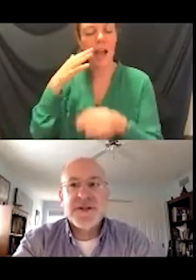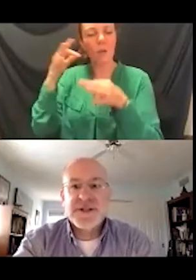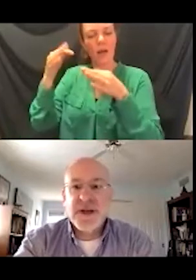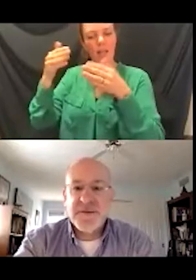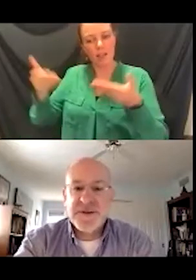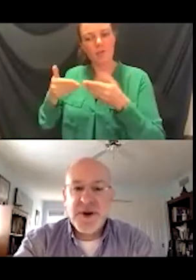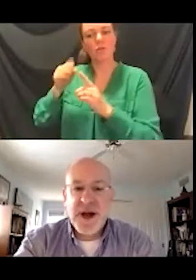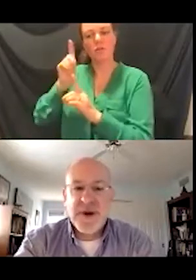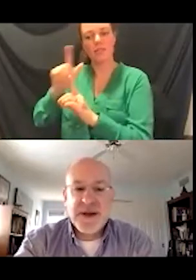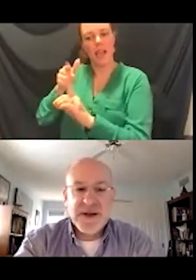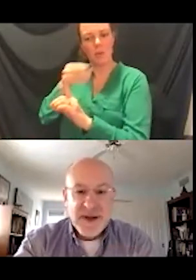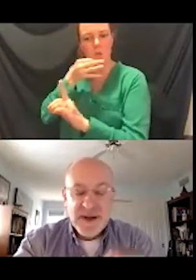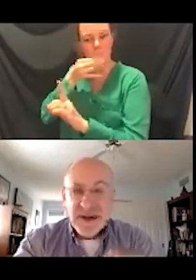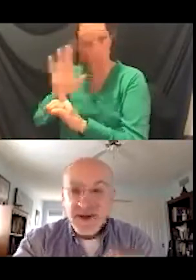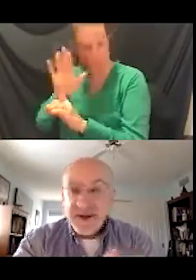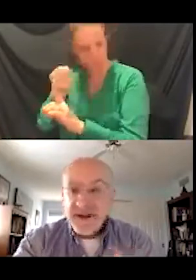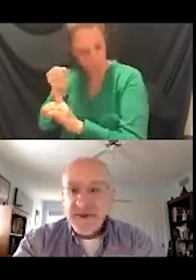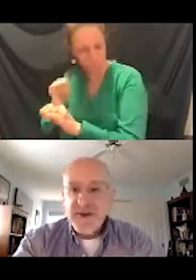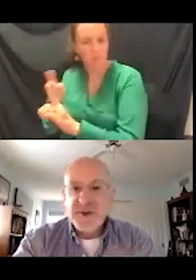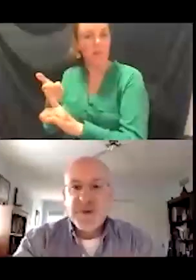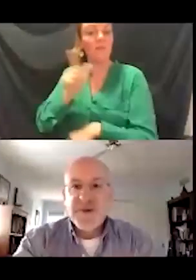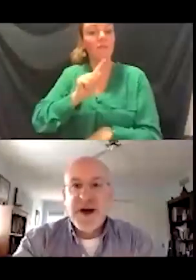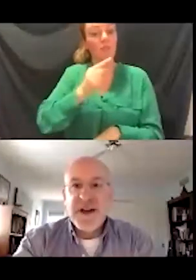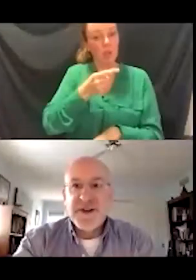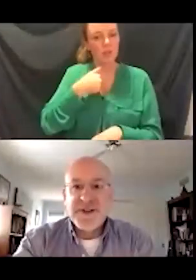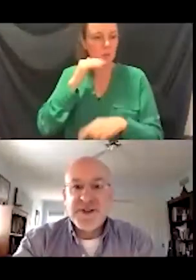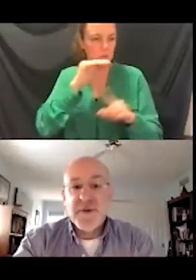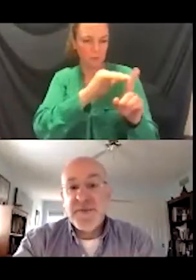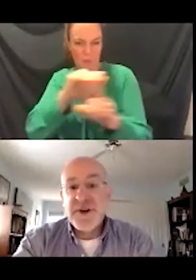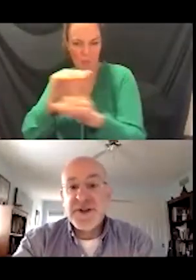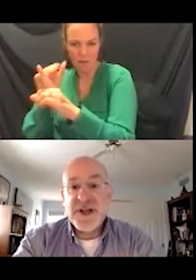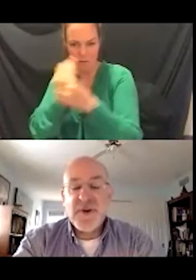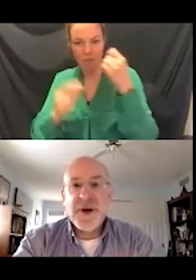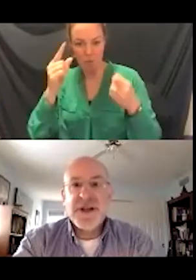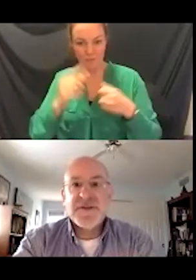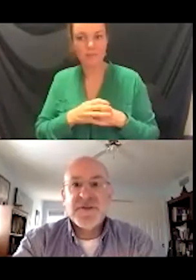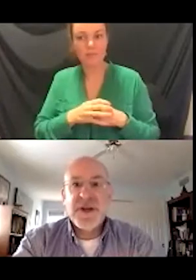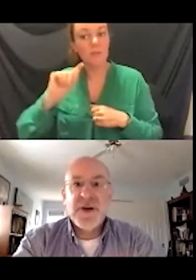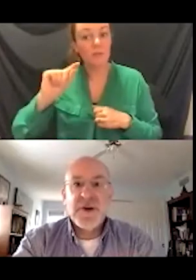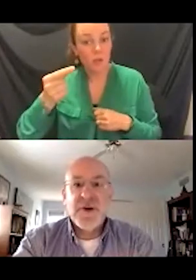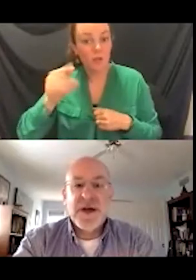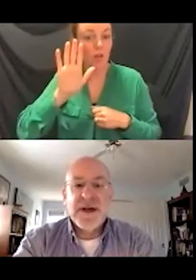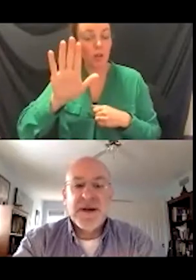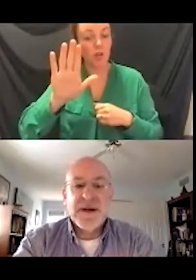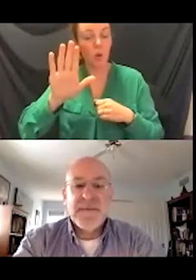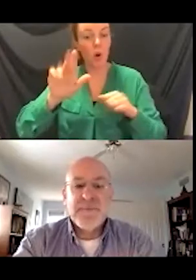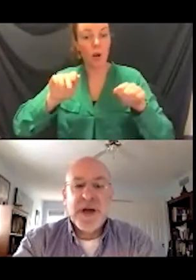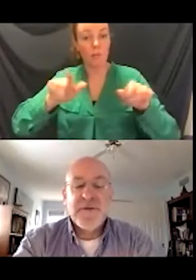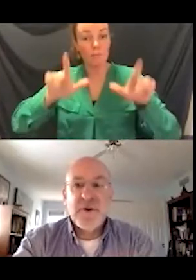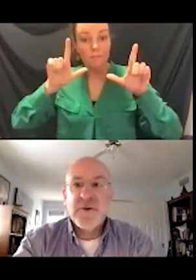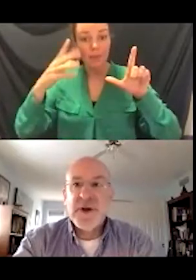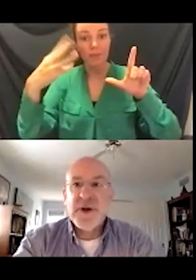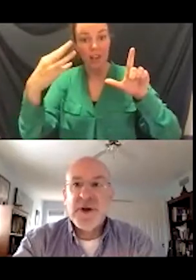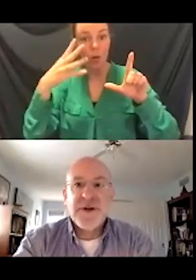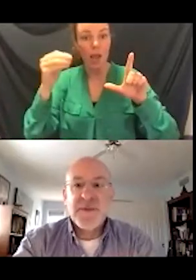wanted to just start out by giving the usual reminders. So first, everybody's video and